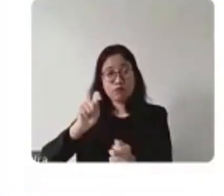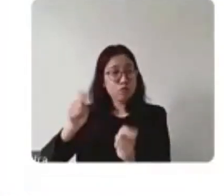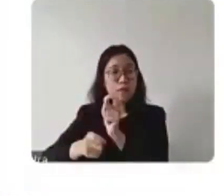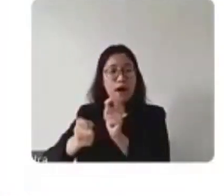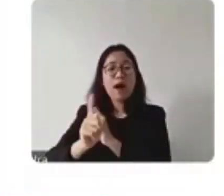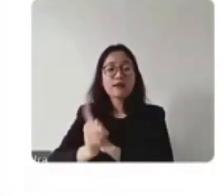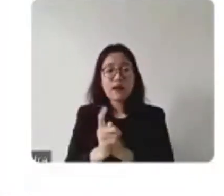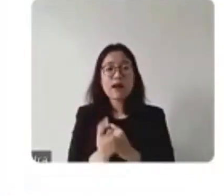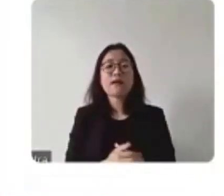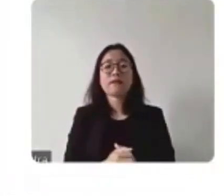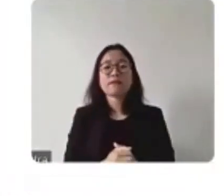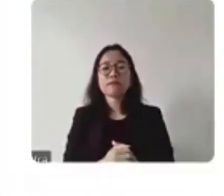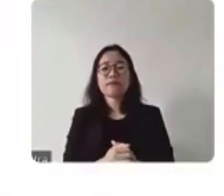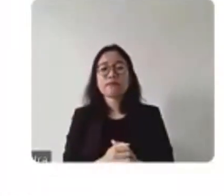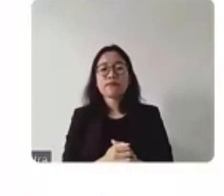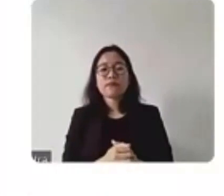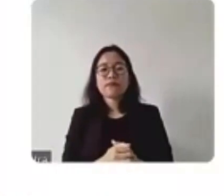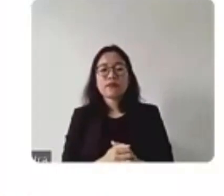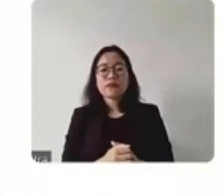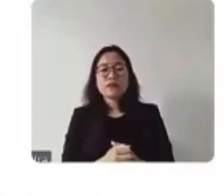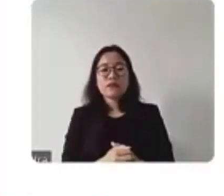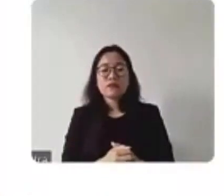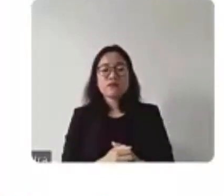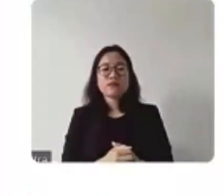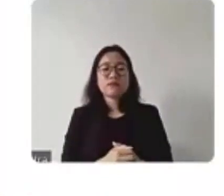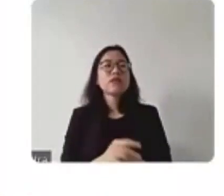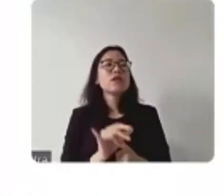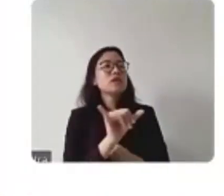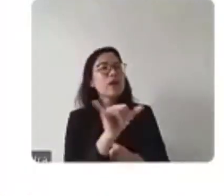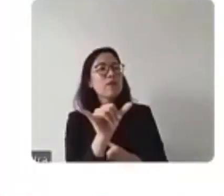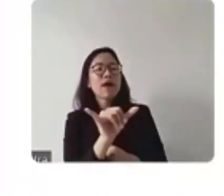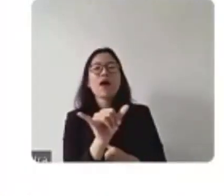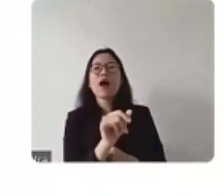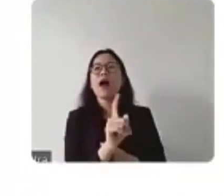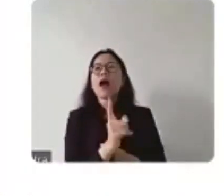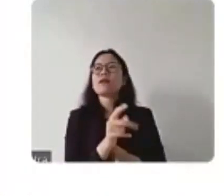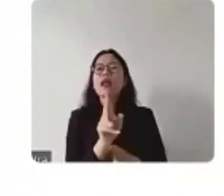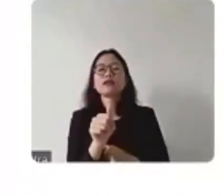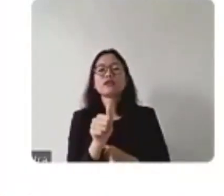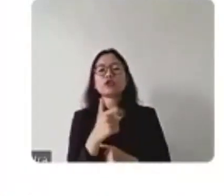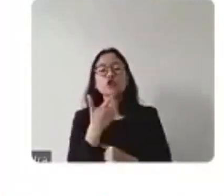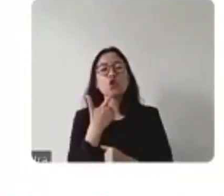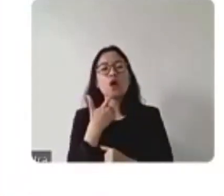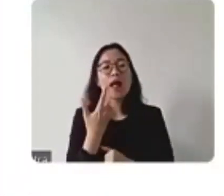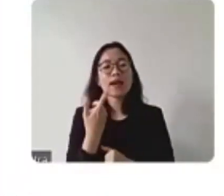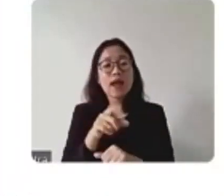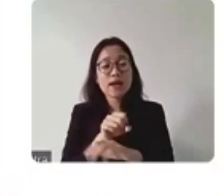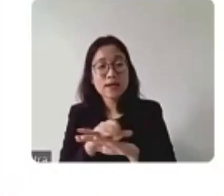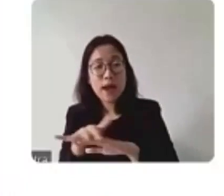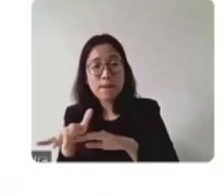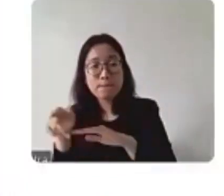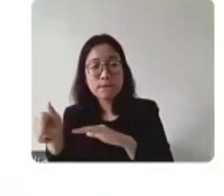people surrounding the area. For example, when we open the forest,